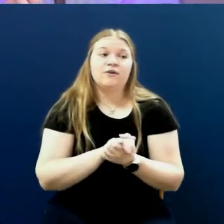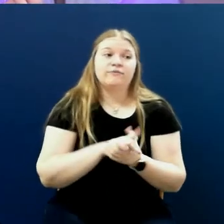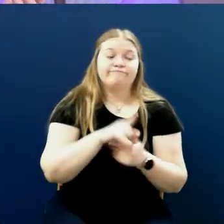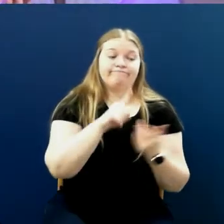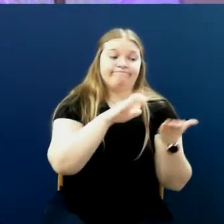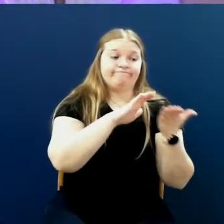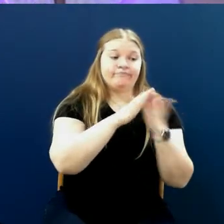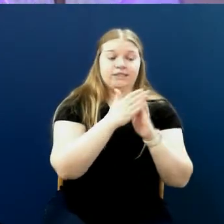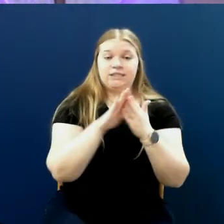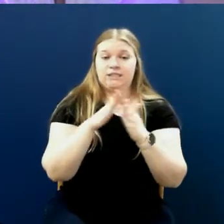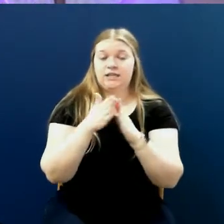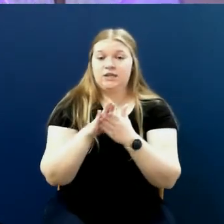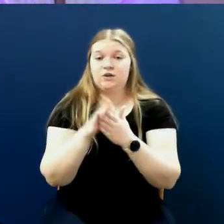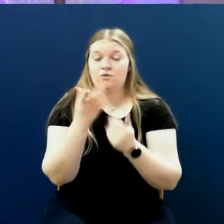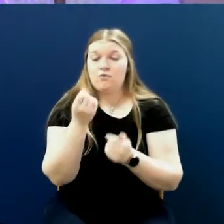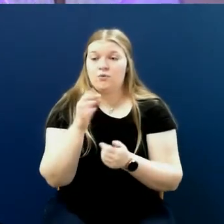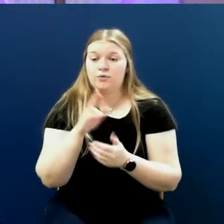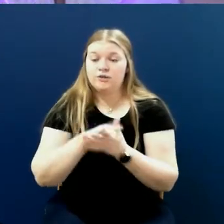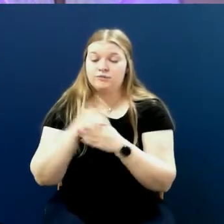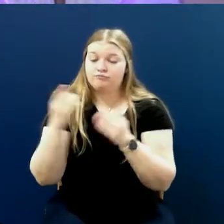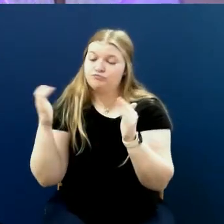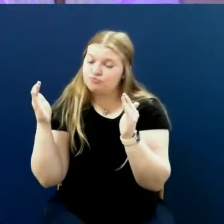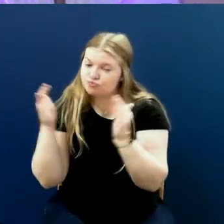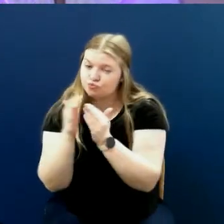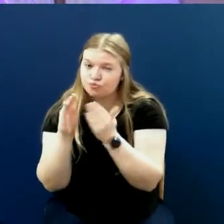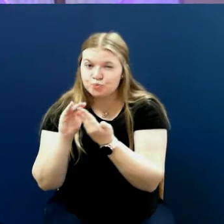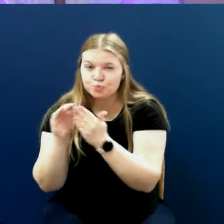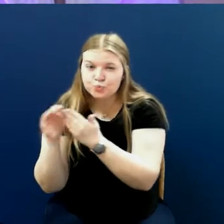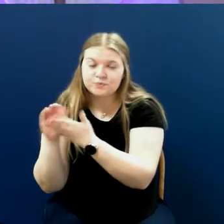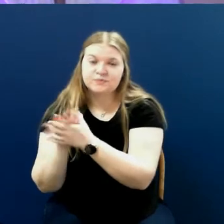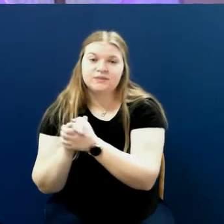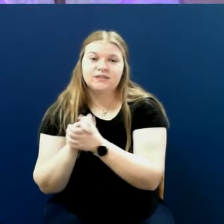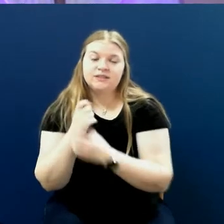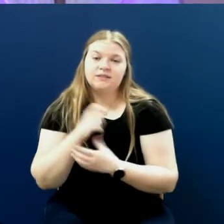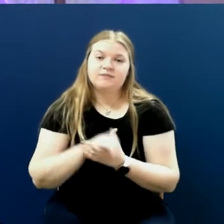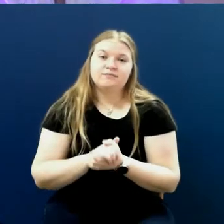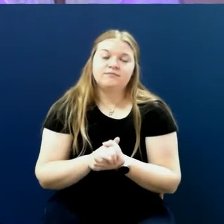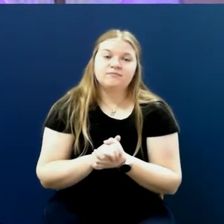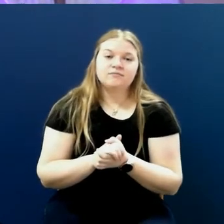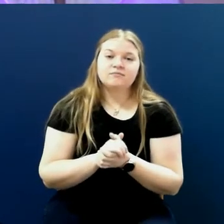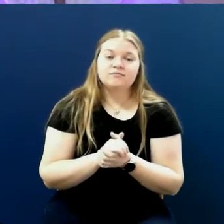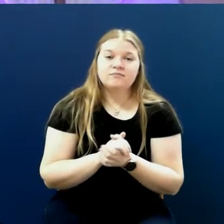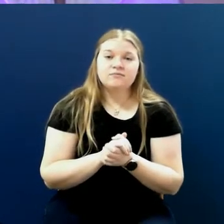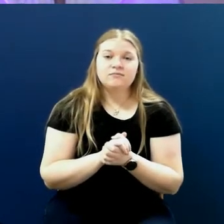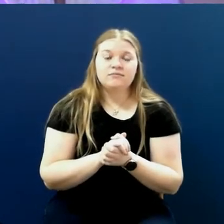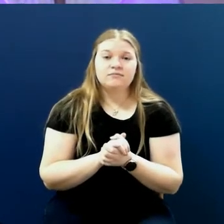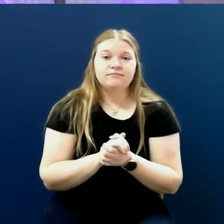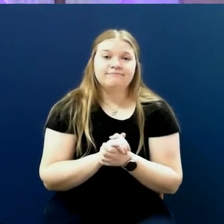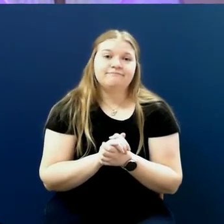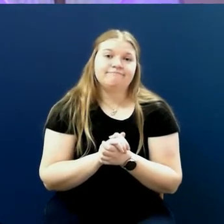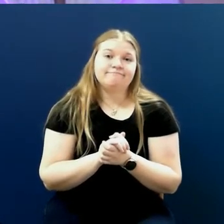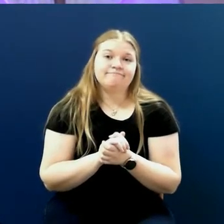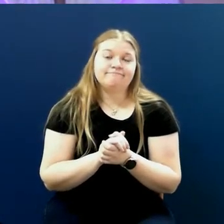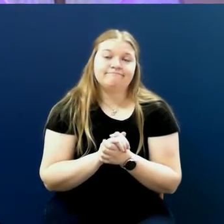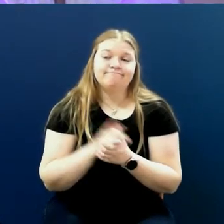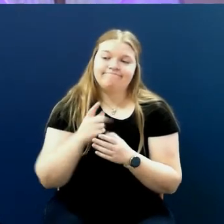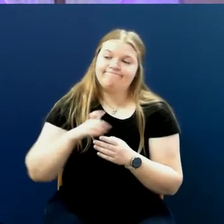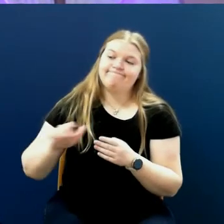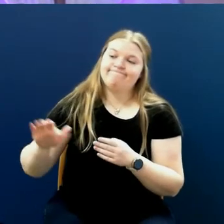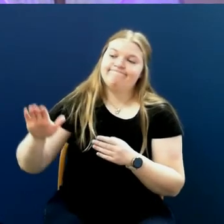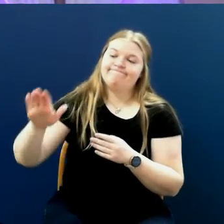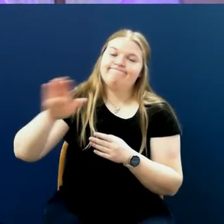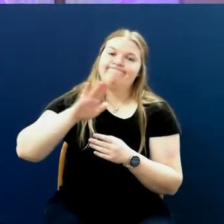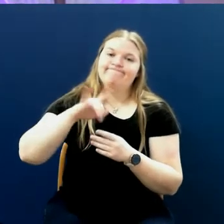city or a small village in the rural outskirts of a country far